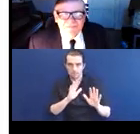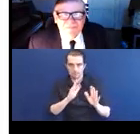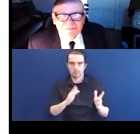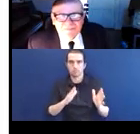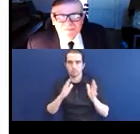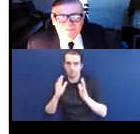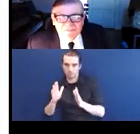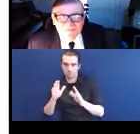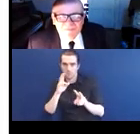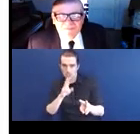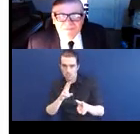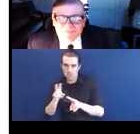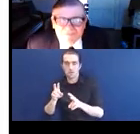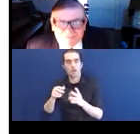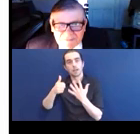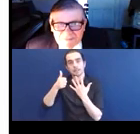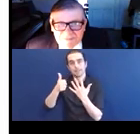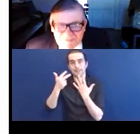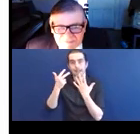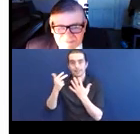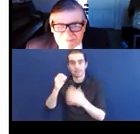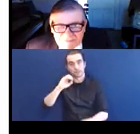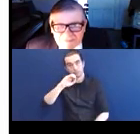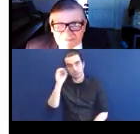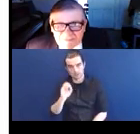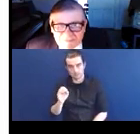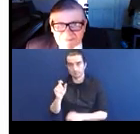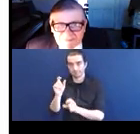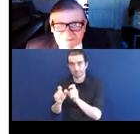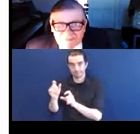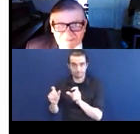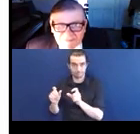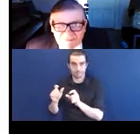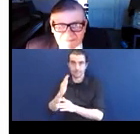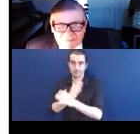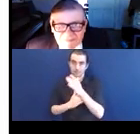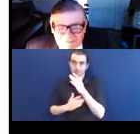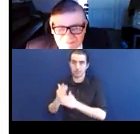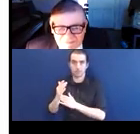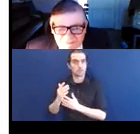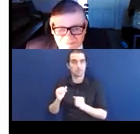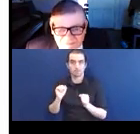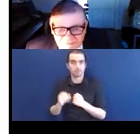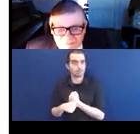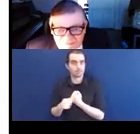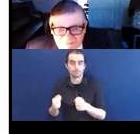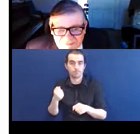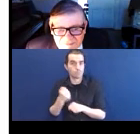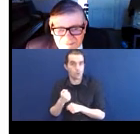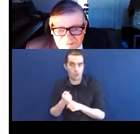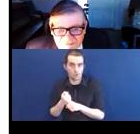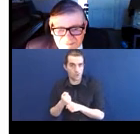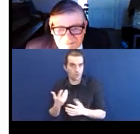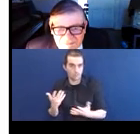is that people with disabilities and their families need targeted support around their income or loss of employment or